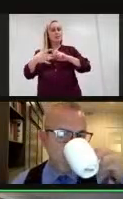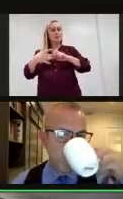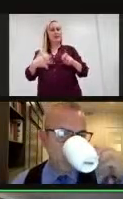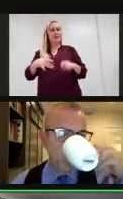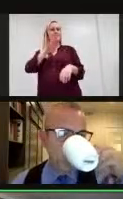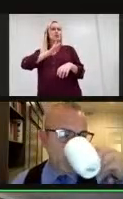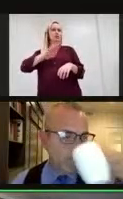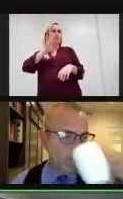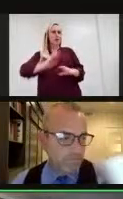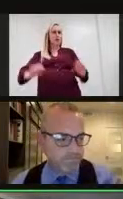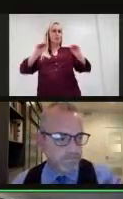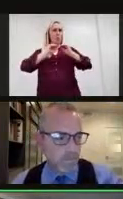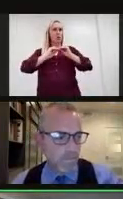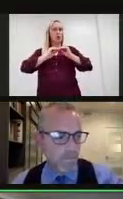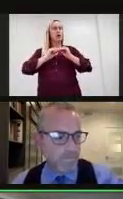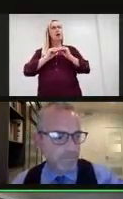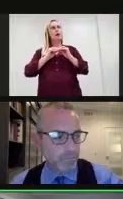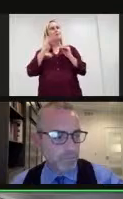frustrated because